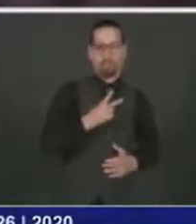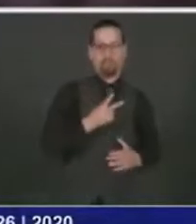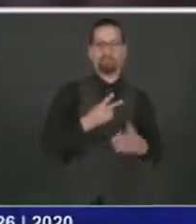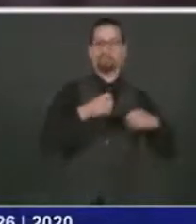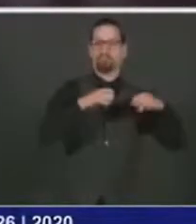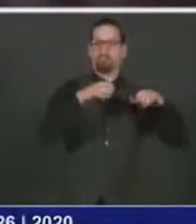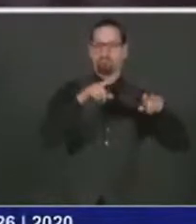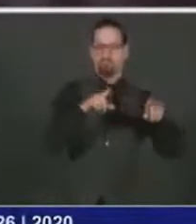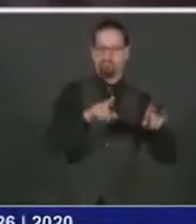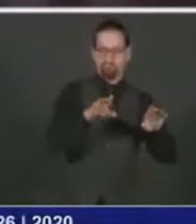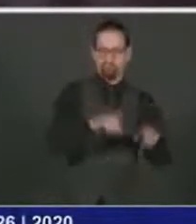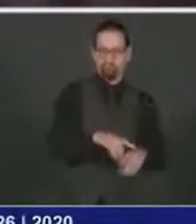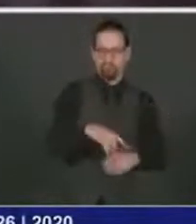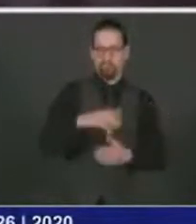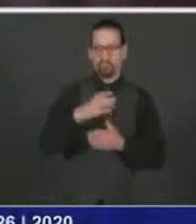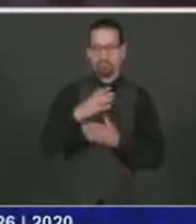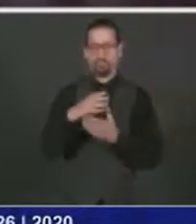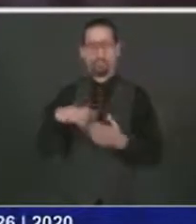3 begins Tuesday.